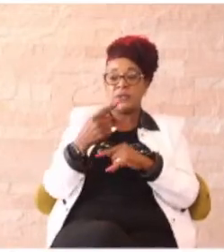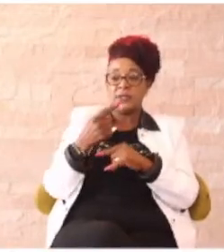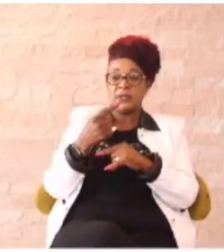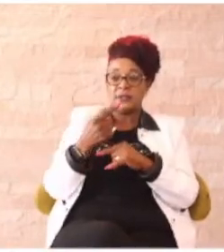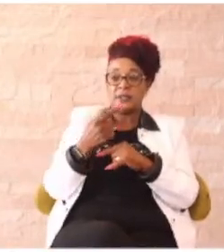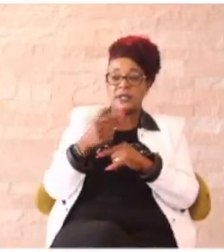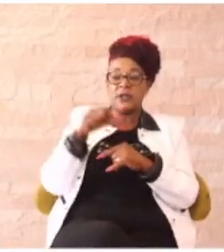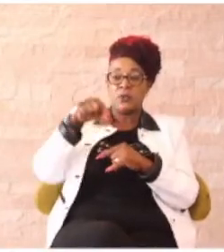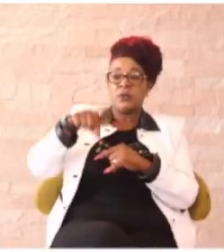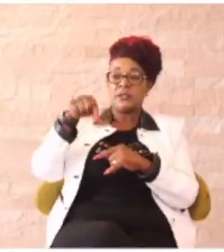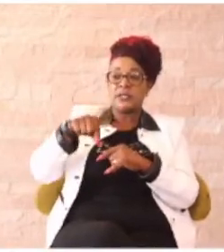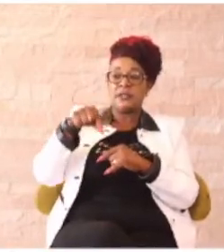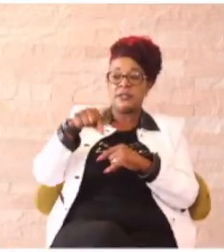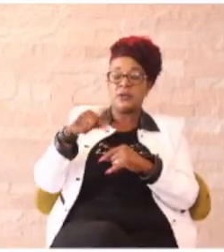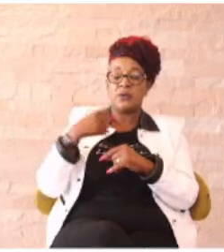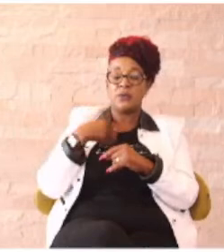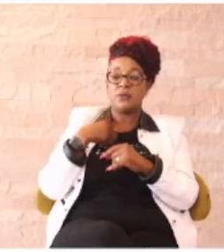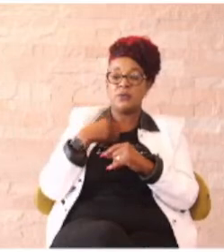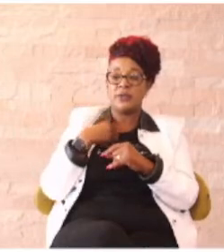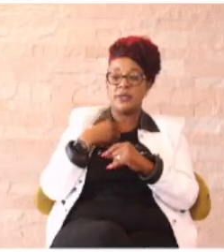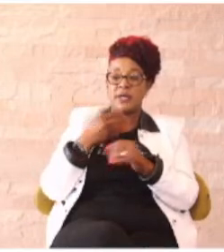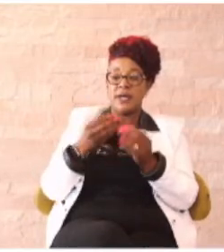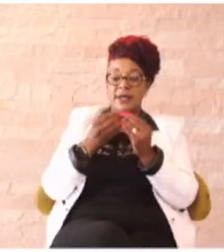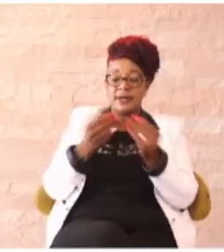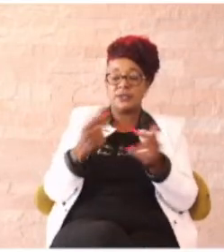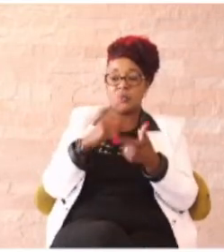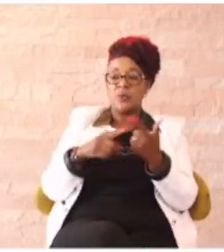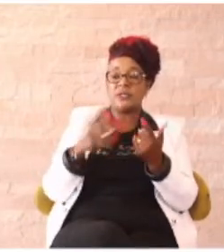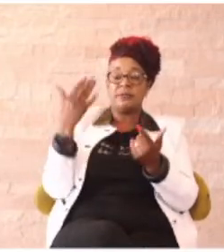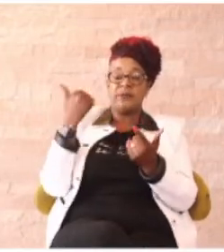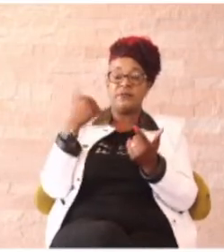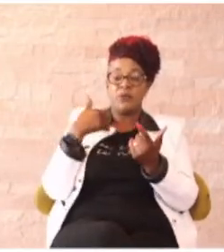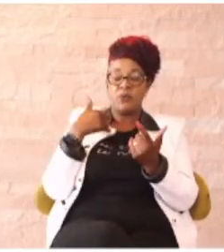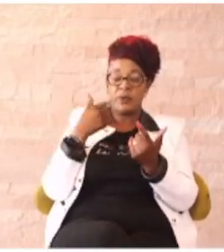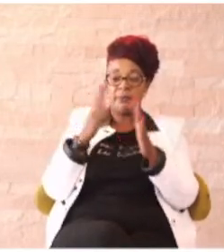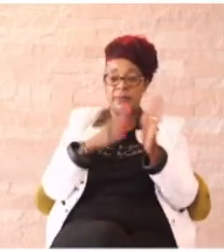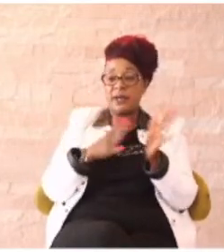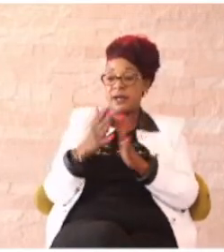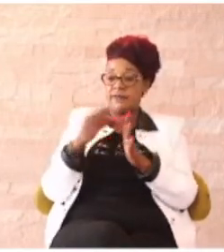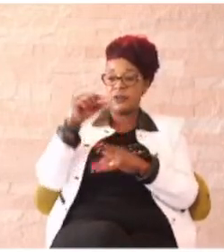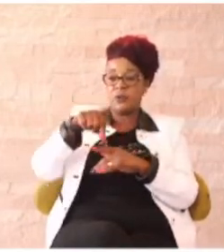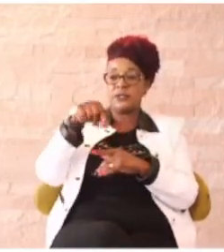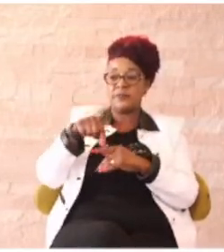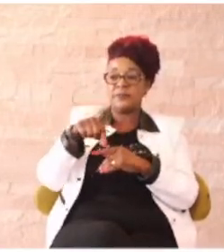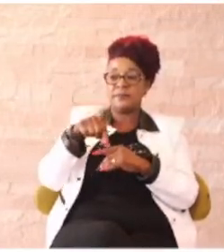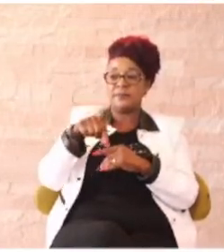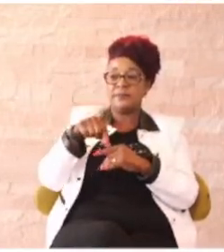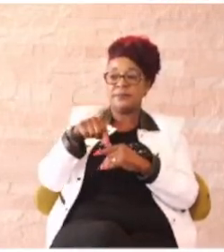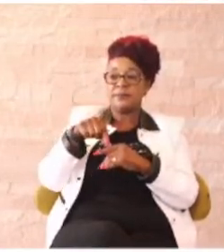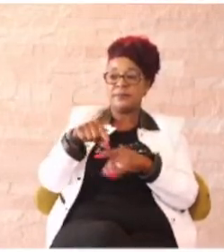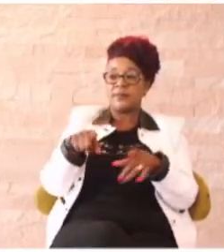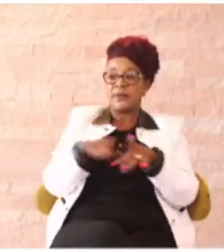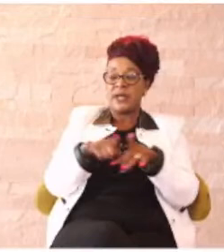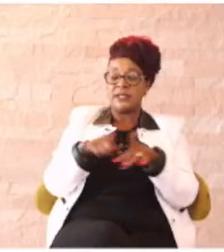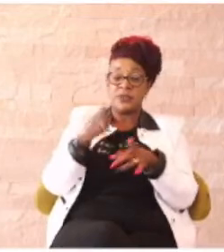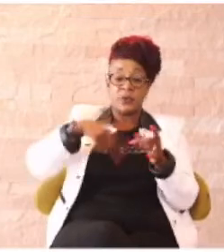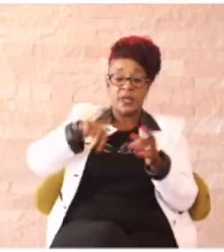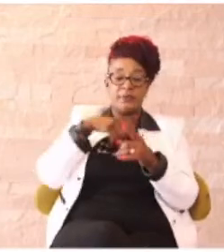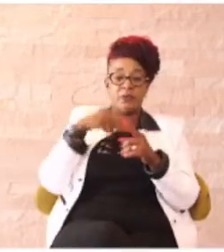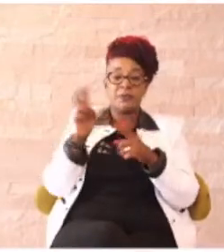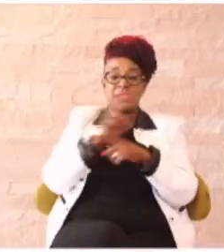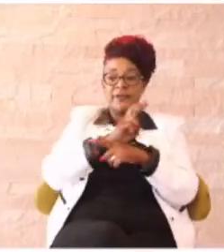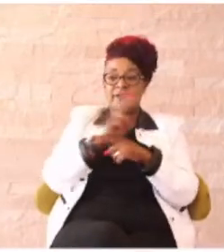the quarter we addressed what is assigned for the quarter successfully. As we have observed from